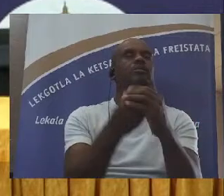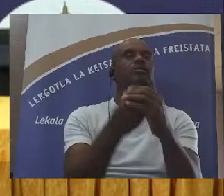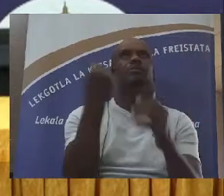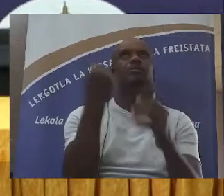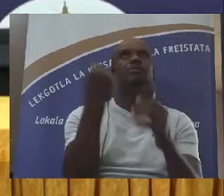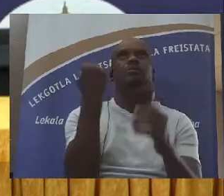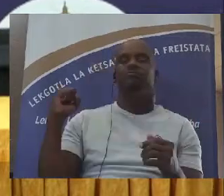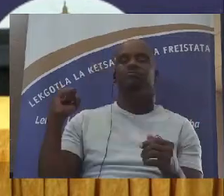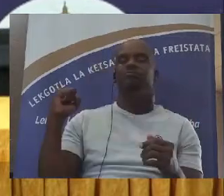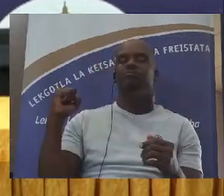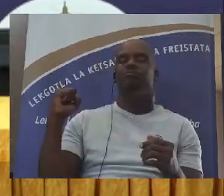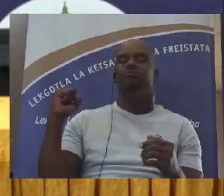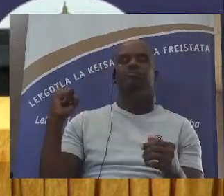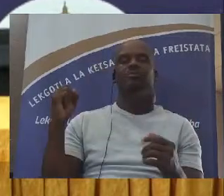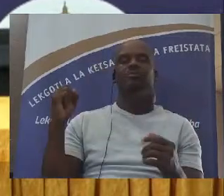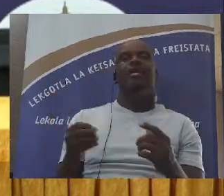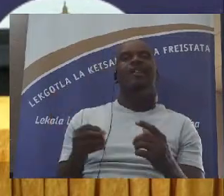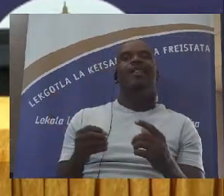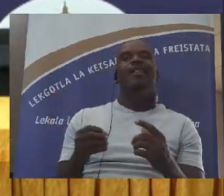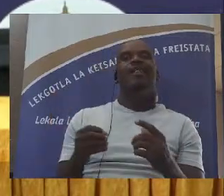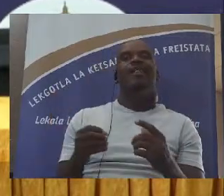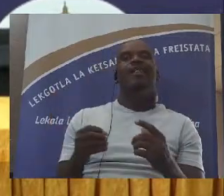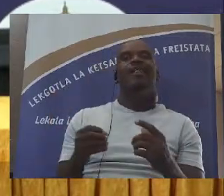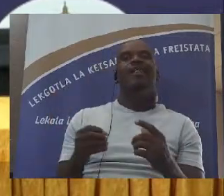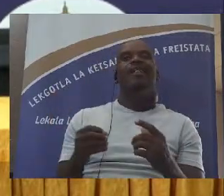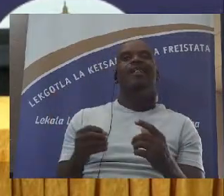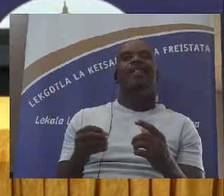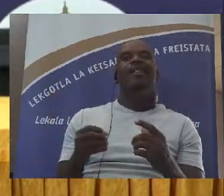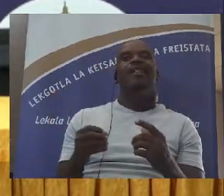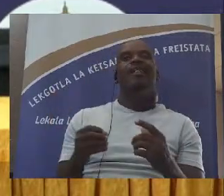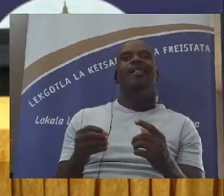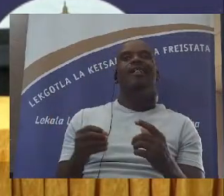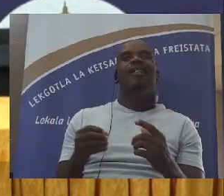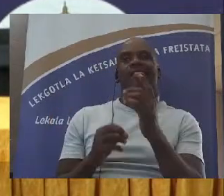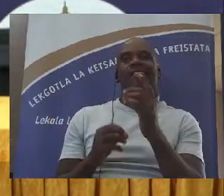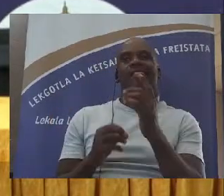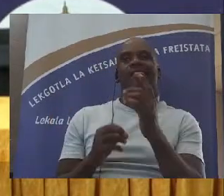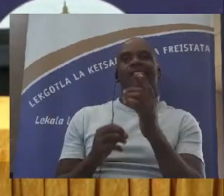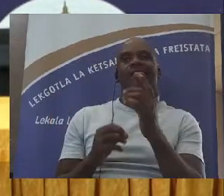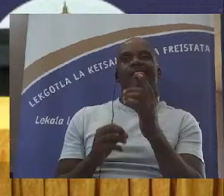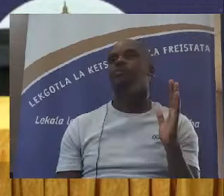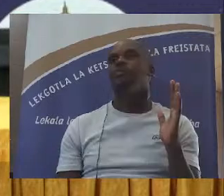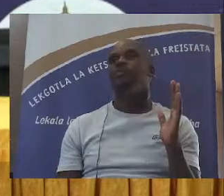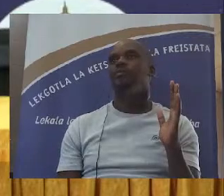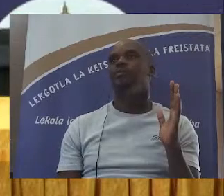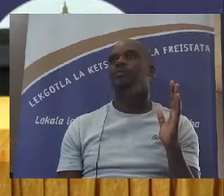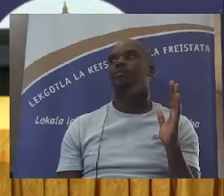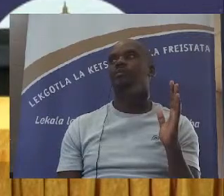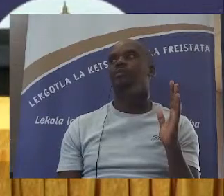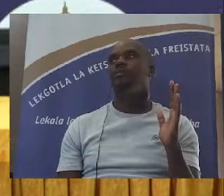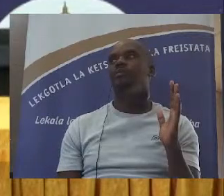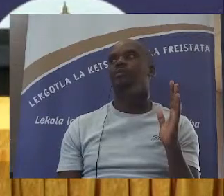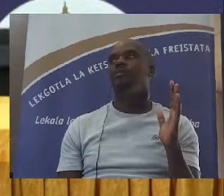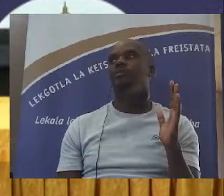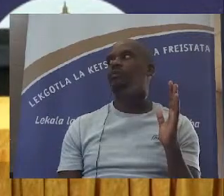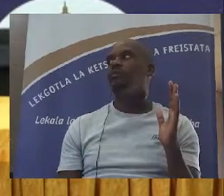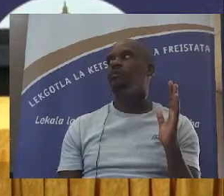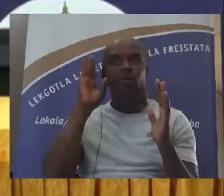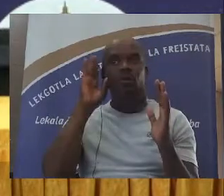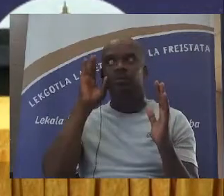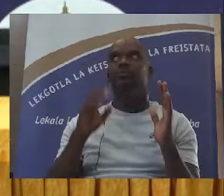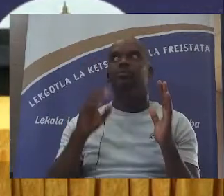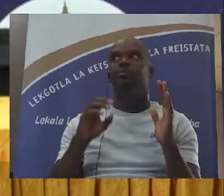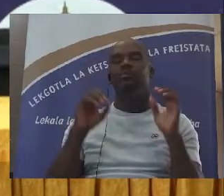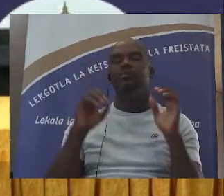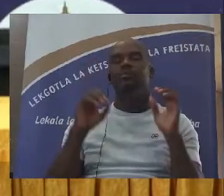contractor ke na red tape. I tlo entate. Wa nkutlwa morena.